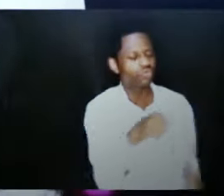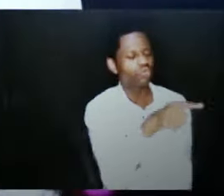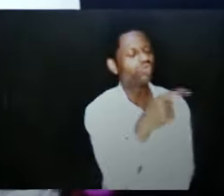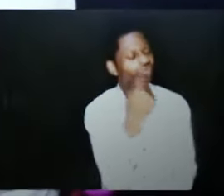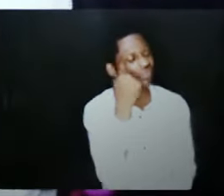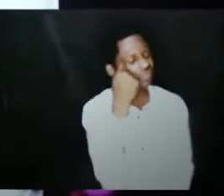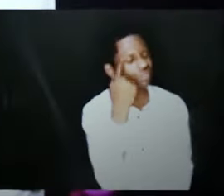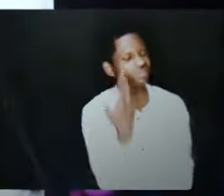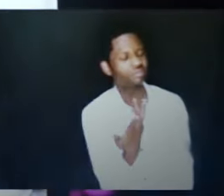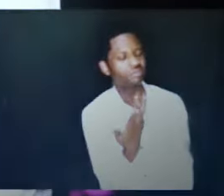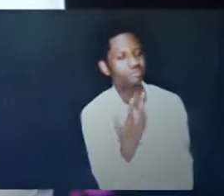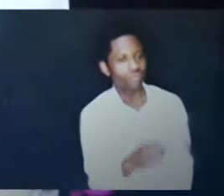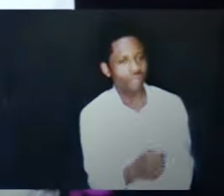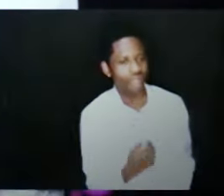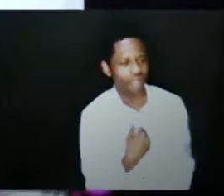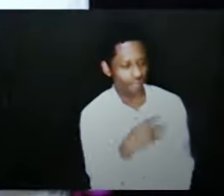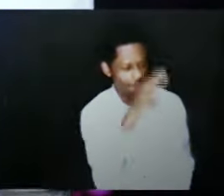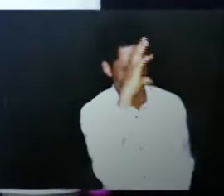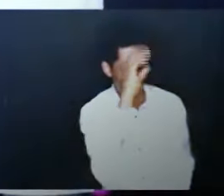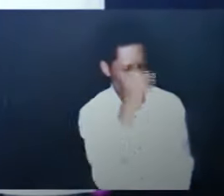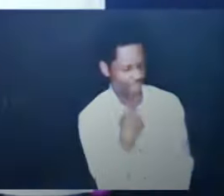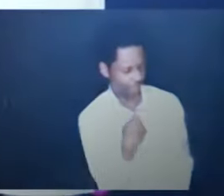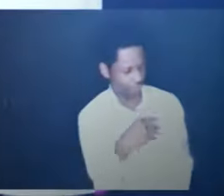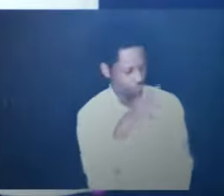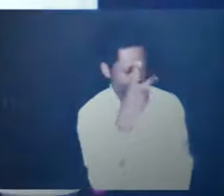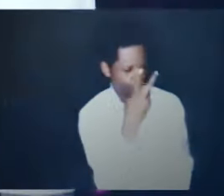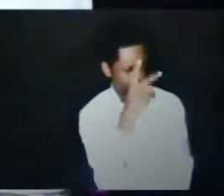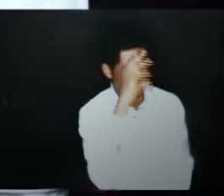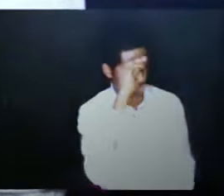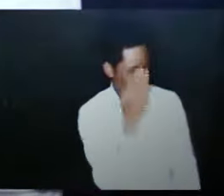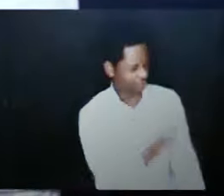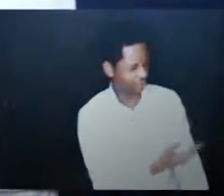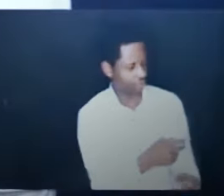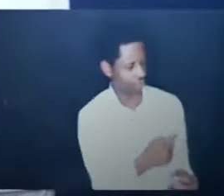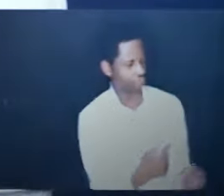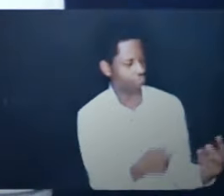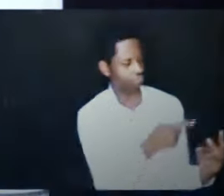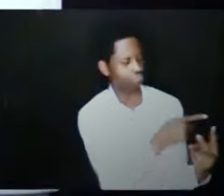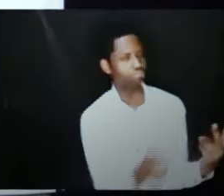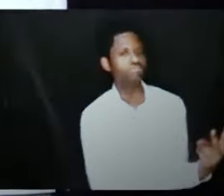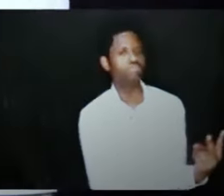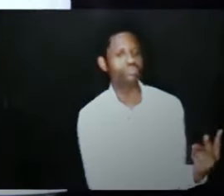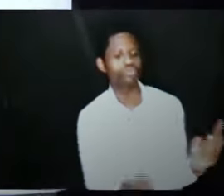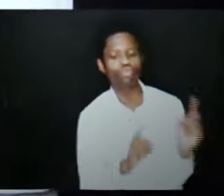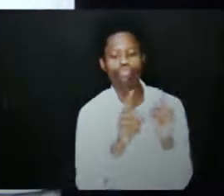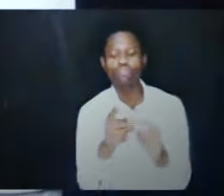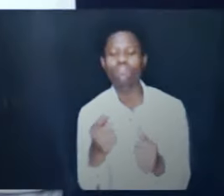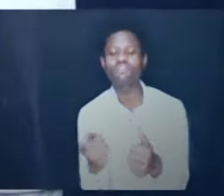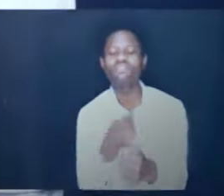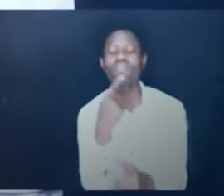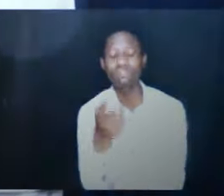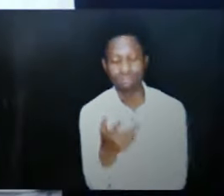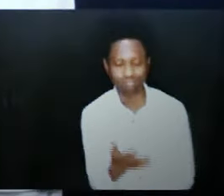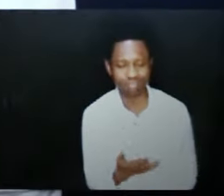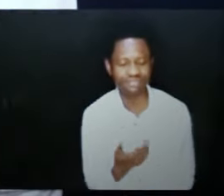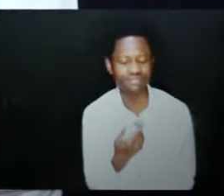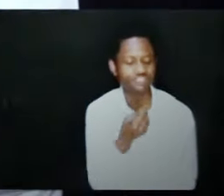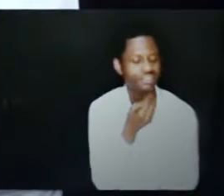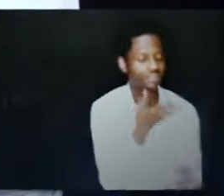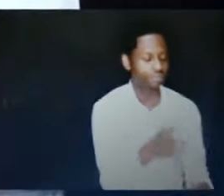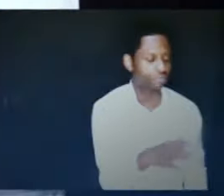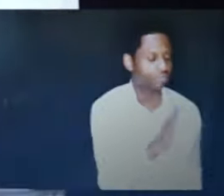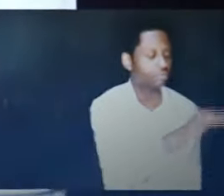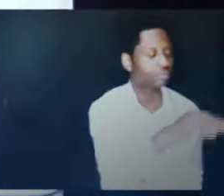two sons. He went to the first and said, maybe the eldest, and said, son, go and work today in